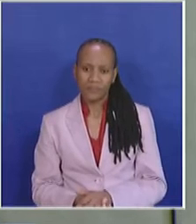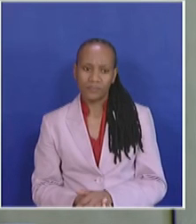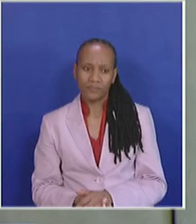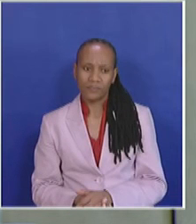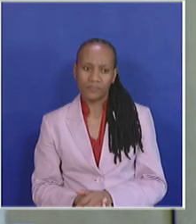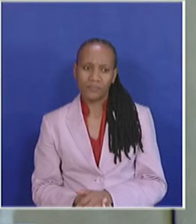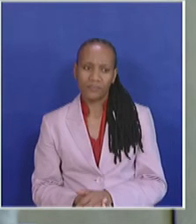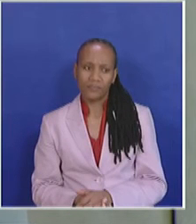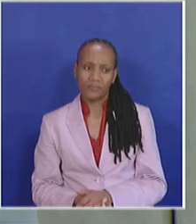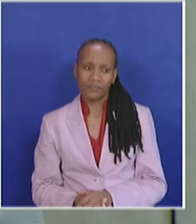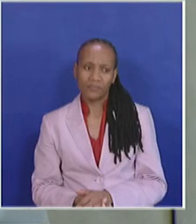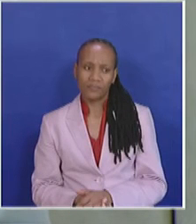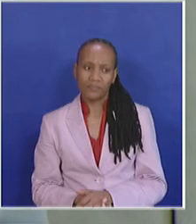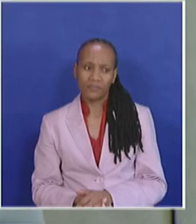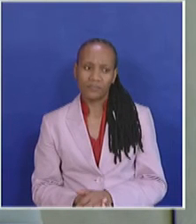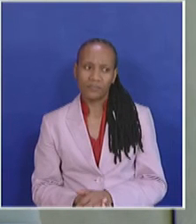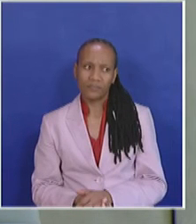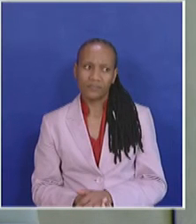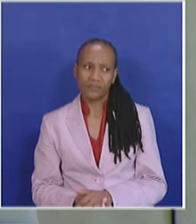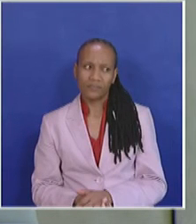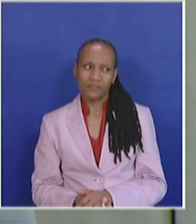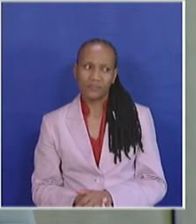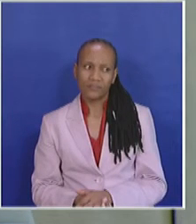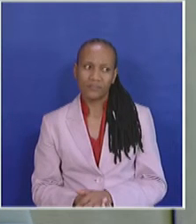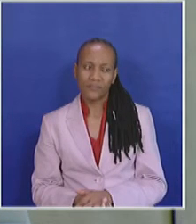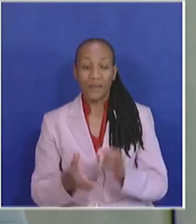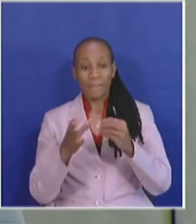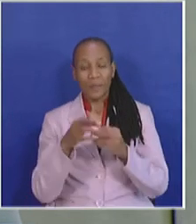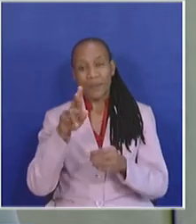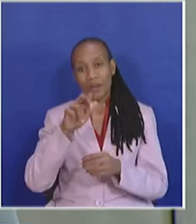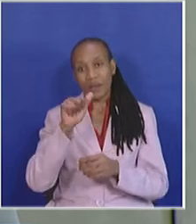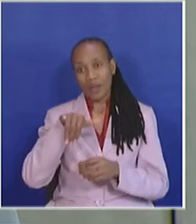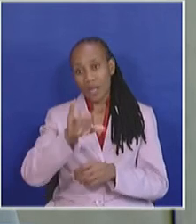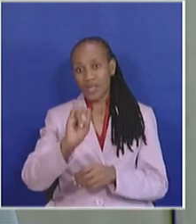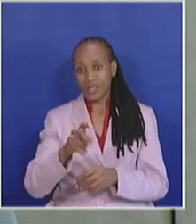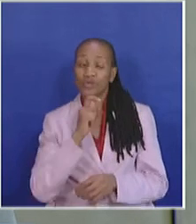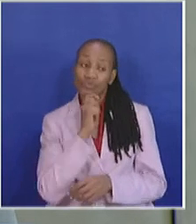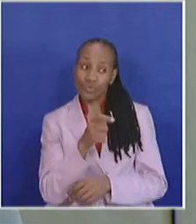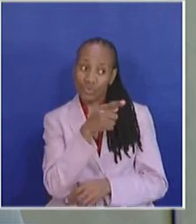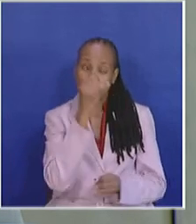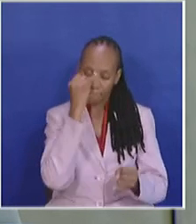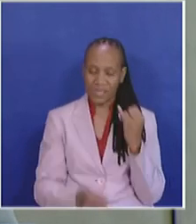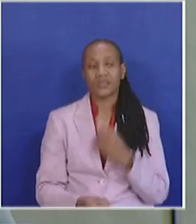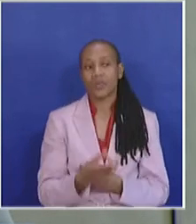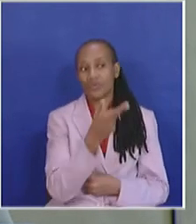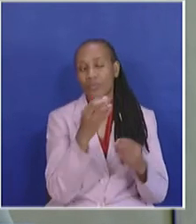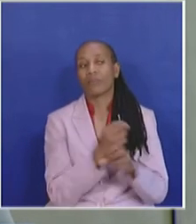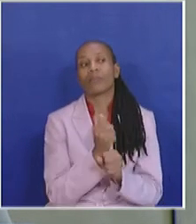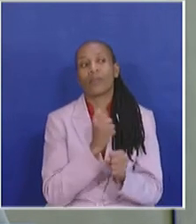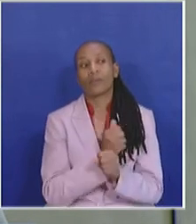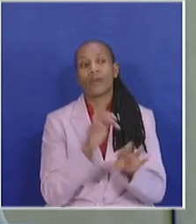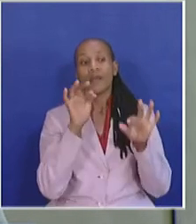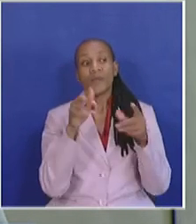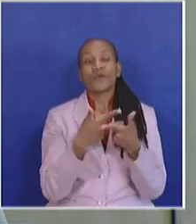Ekugqibeleni mntakarhayi noko ubhatyazile mandiyithethe inyani. Aba baseMount Olive abantu bathathwe yi-UDM.